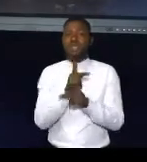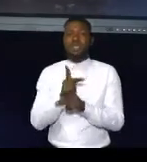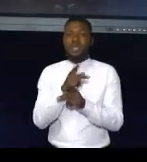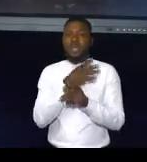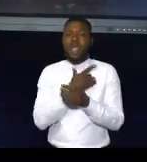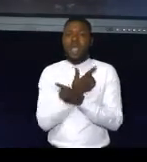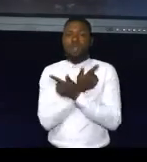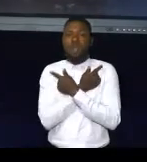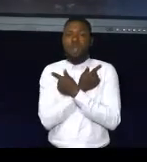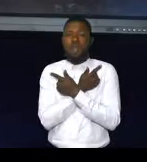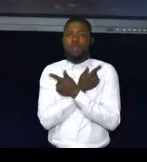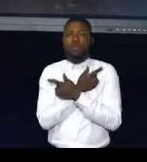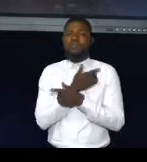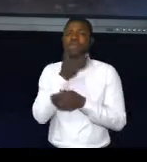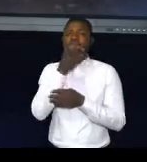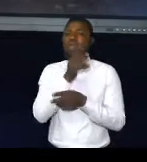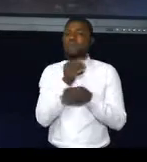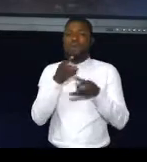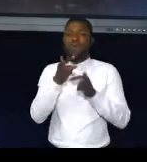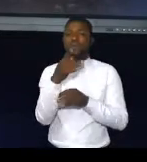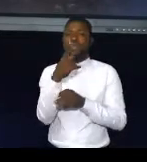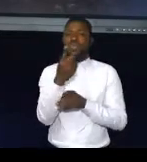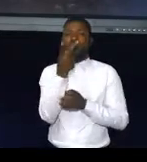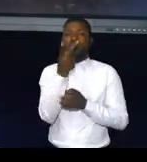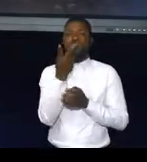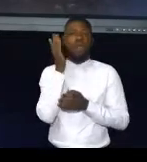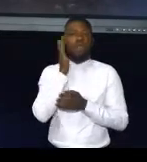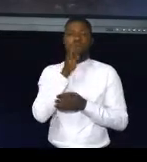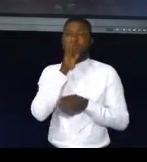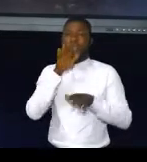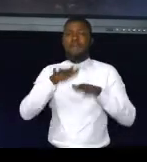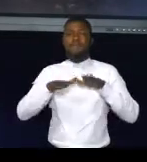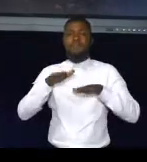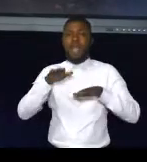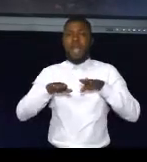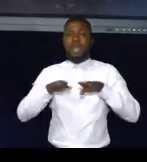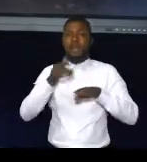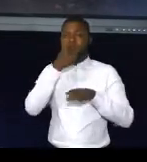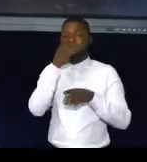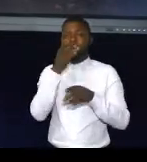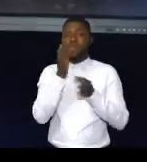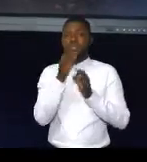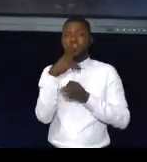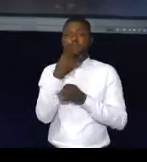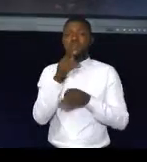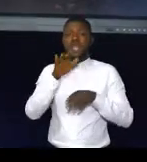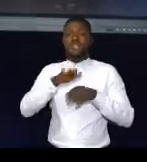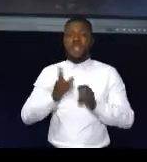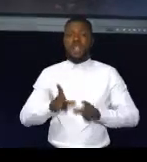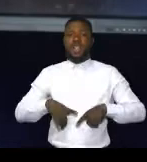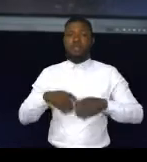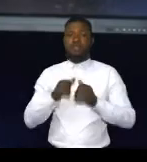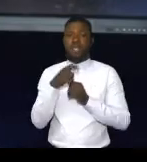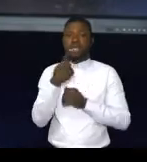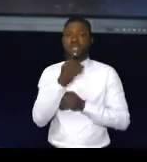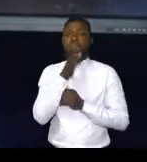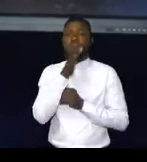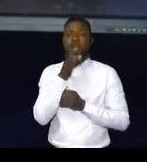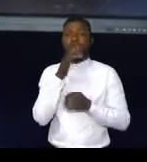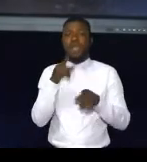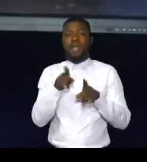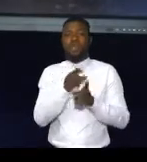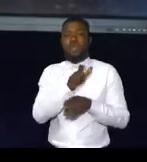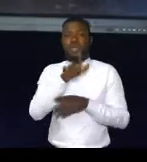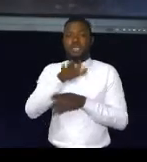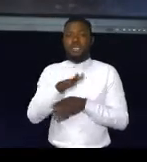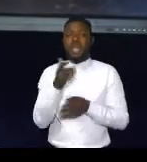care and love. There is no way the two will be balanced, because if the child lives with the mother,